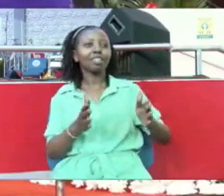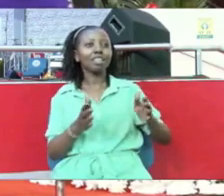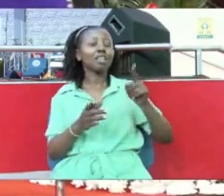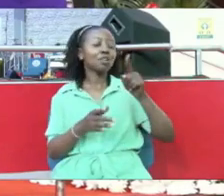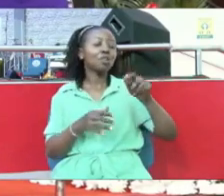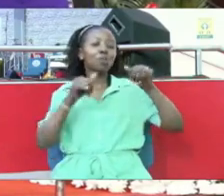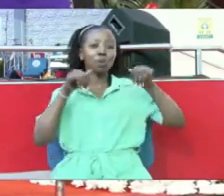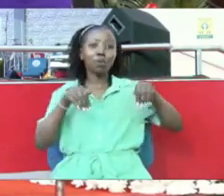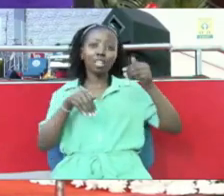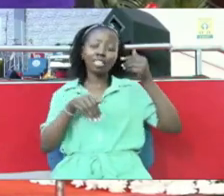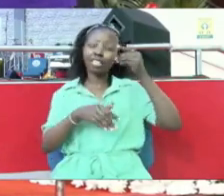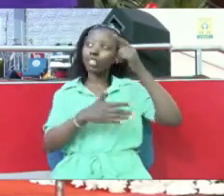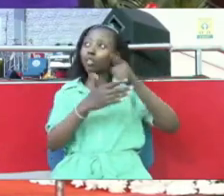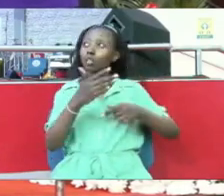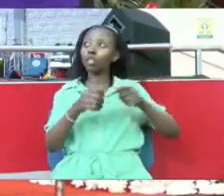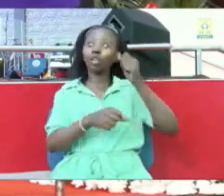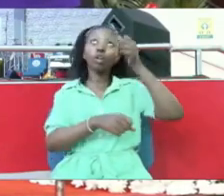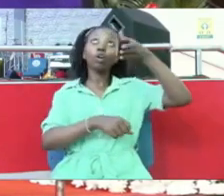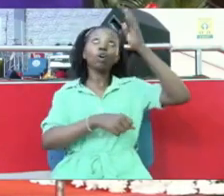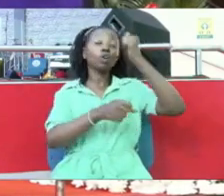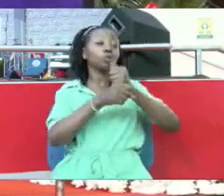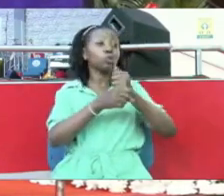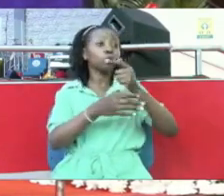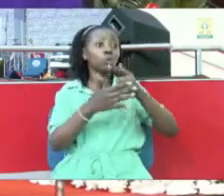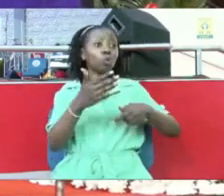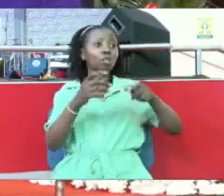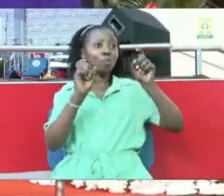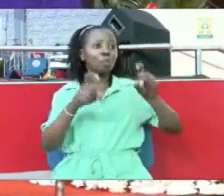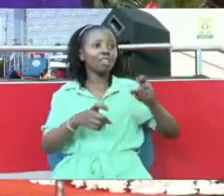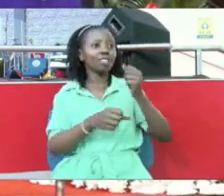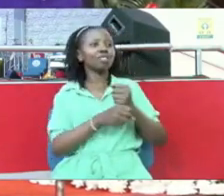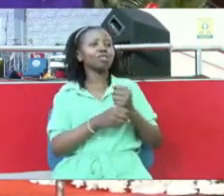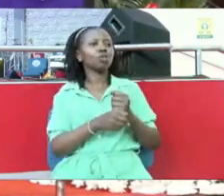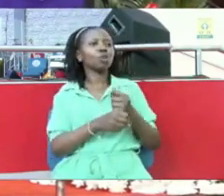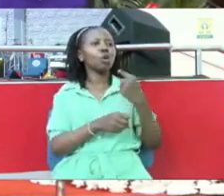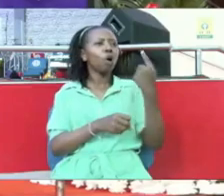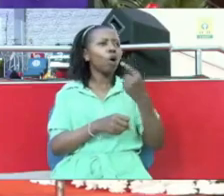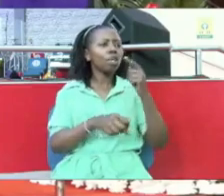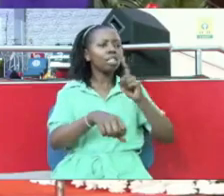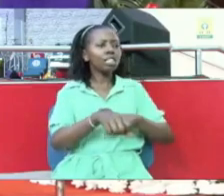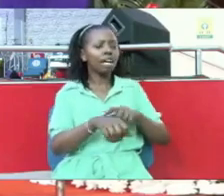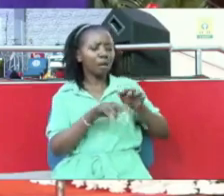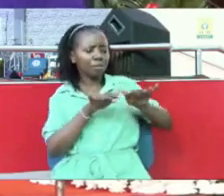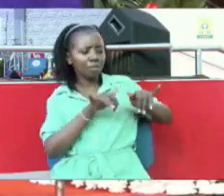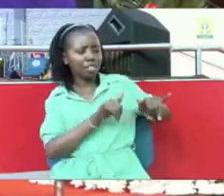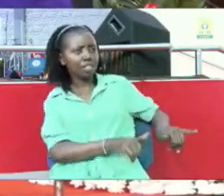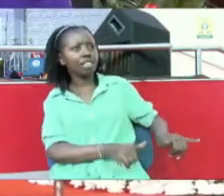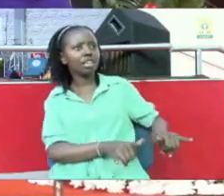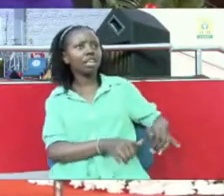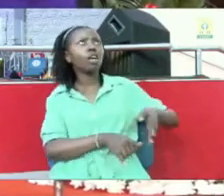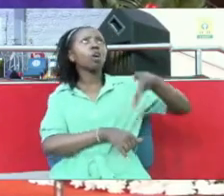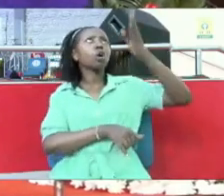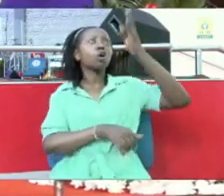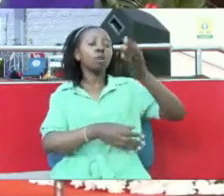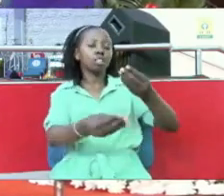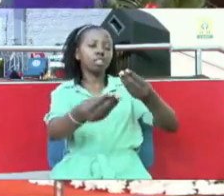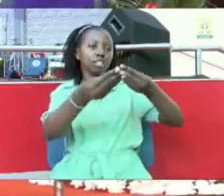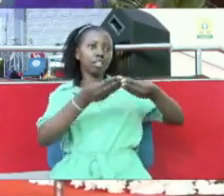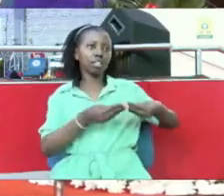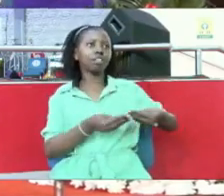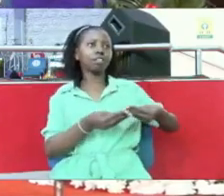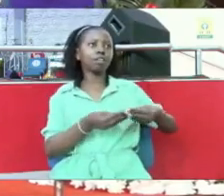Bwana akaweza kufanya lile ambalo ni lazima akafanye. And it's only when we lie down there that he will provide. The Bible says in